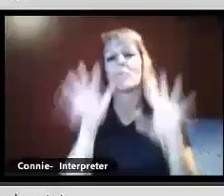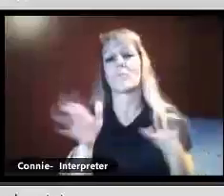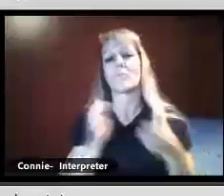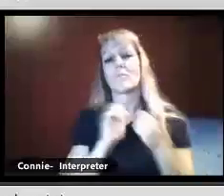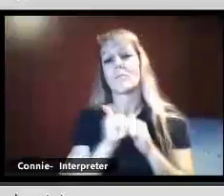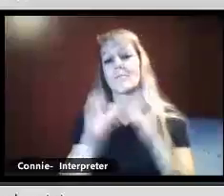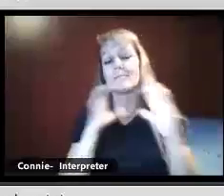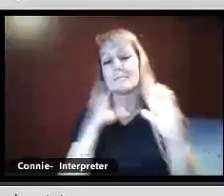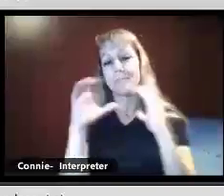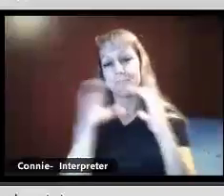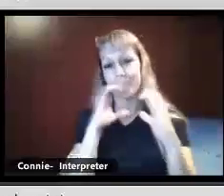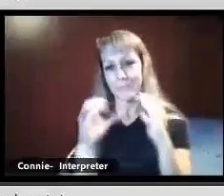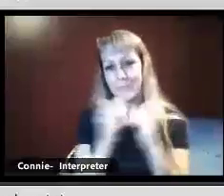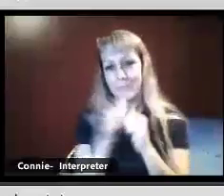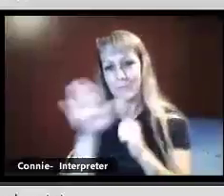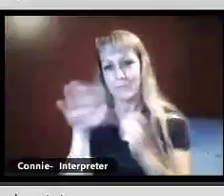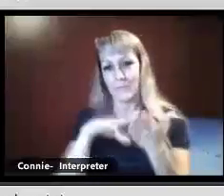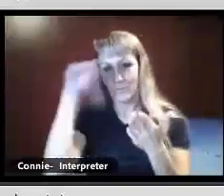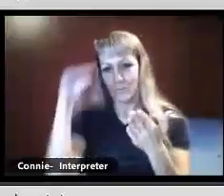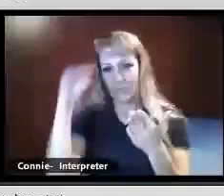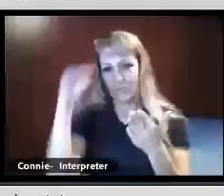your students.